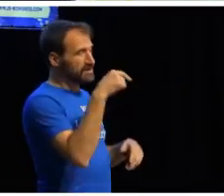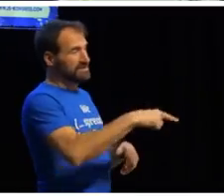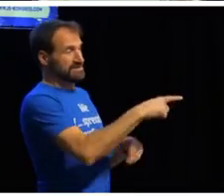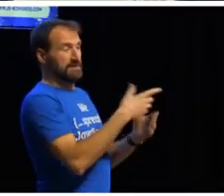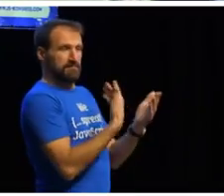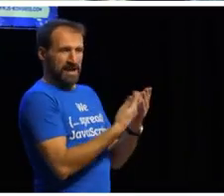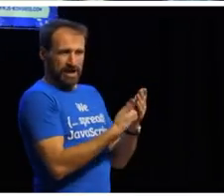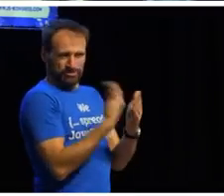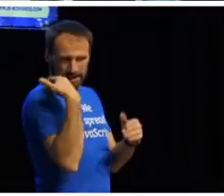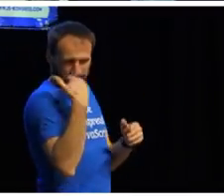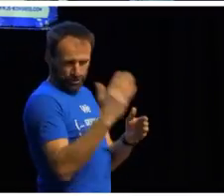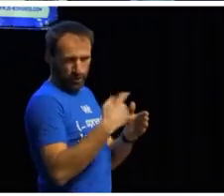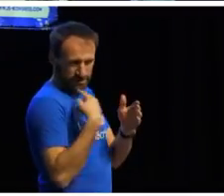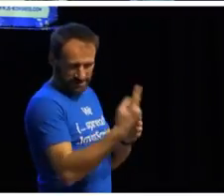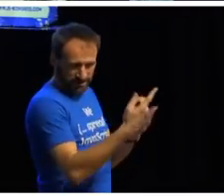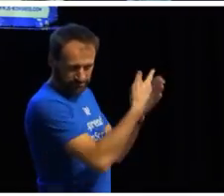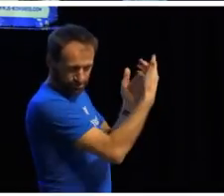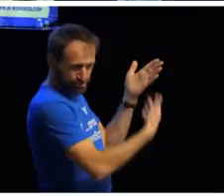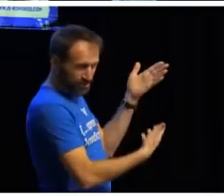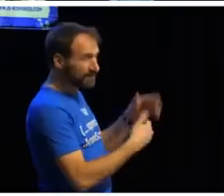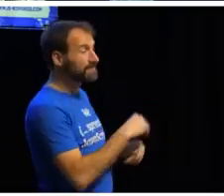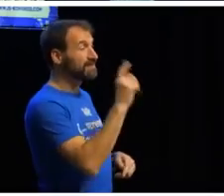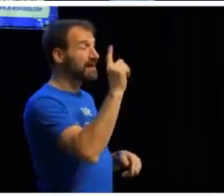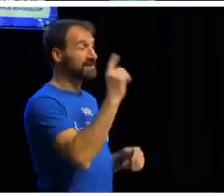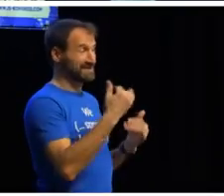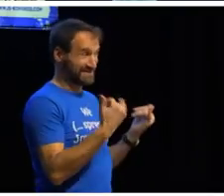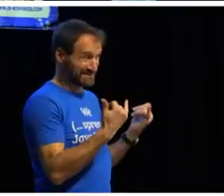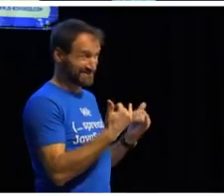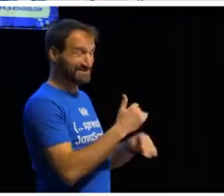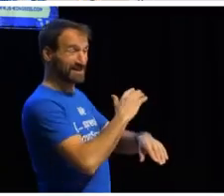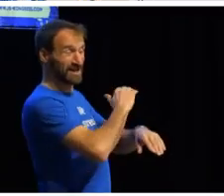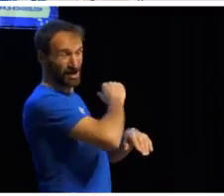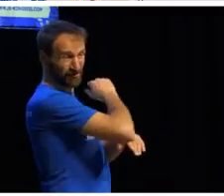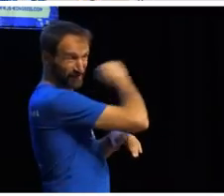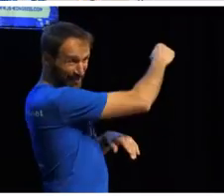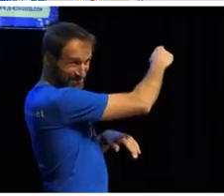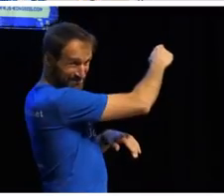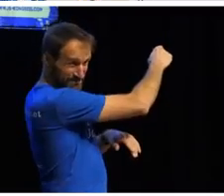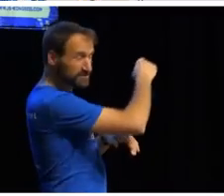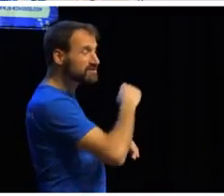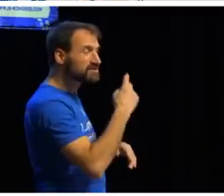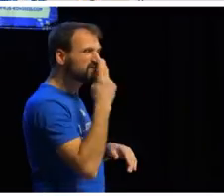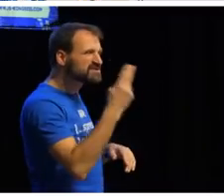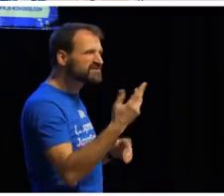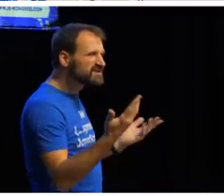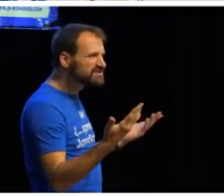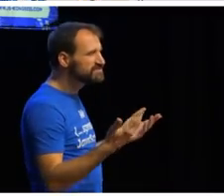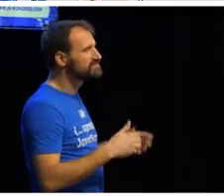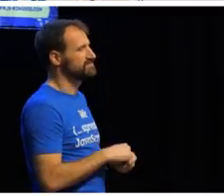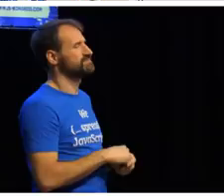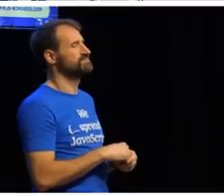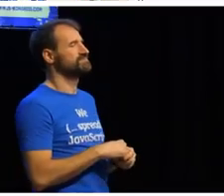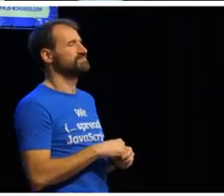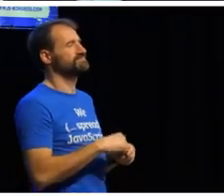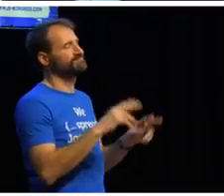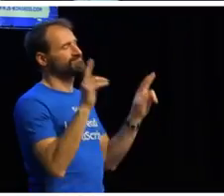right? And by now, on that right side here, you see that, would you even call it a